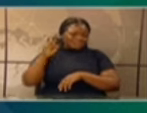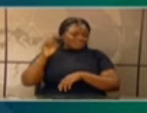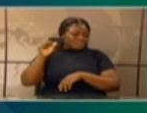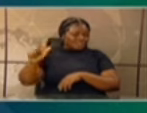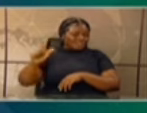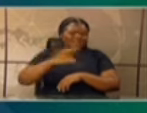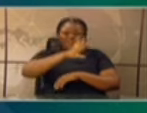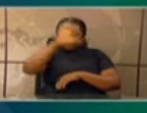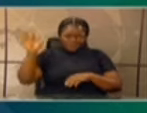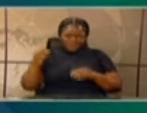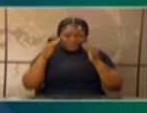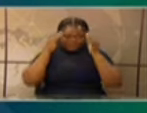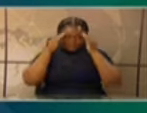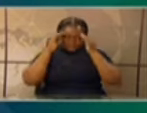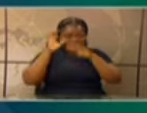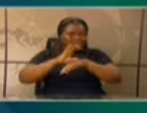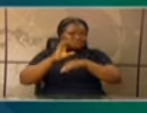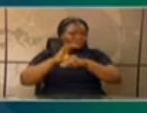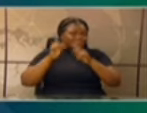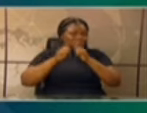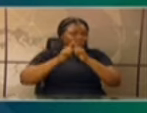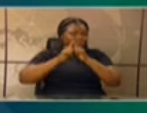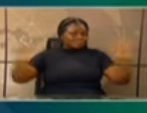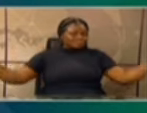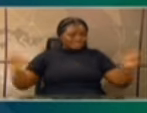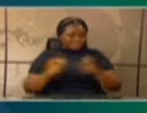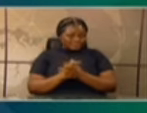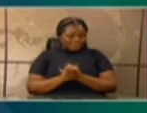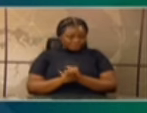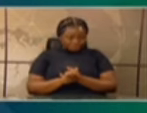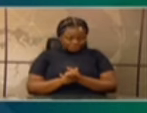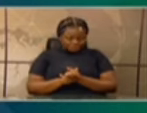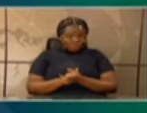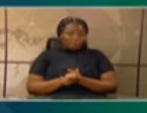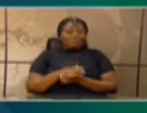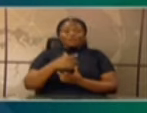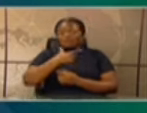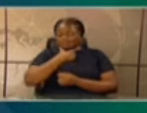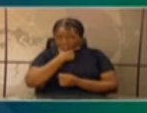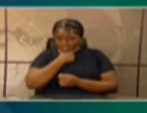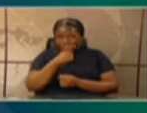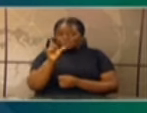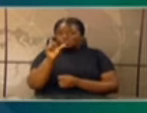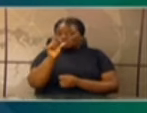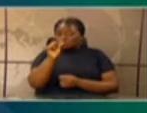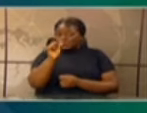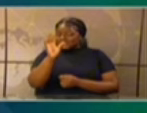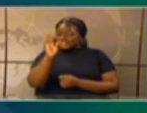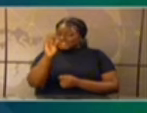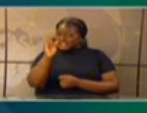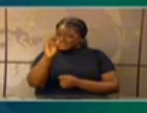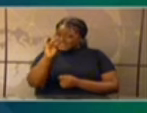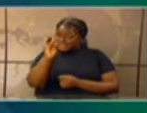Anambwa. Nanado, in 2017, count the number of ministers of state at the